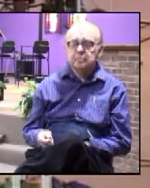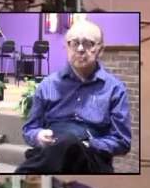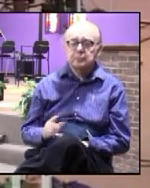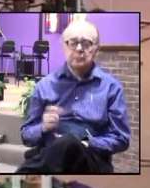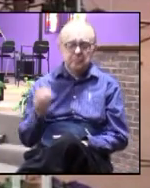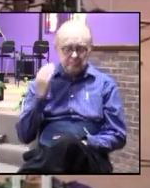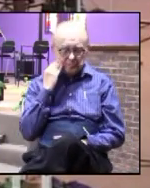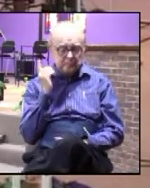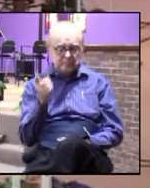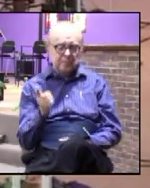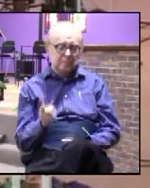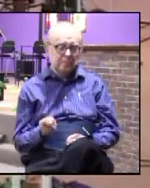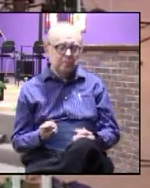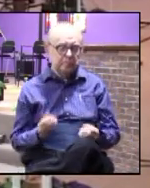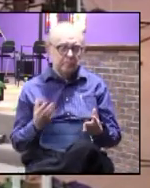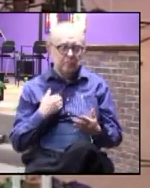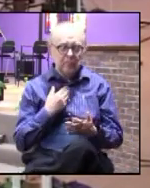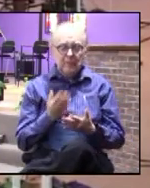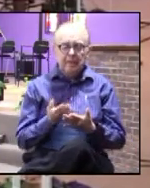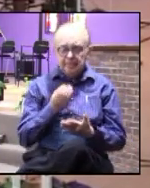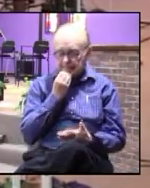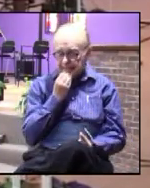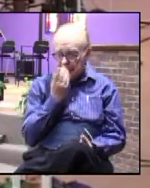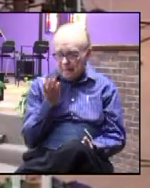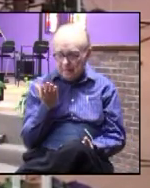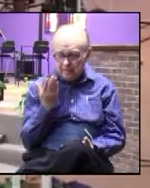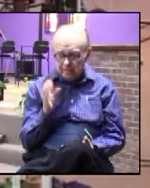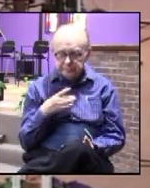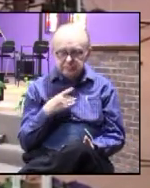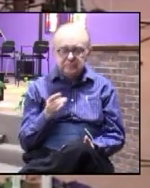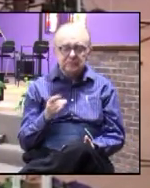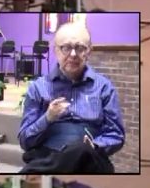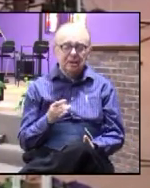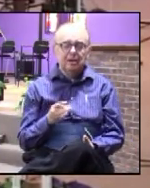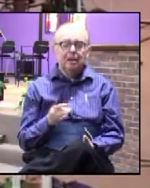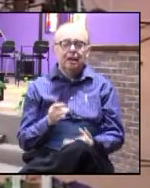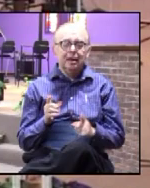And I know that everything that you've eaten, you really like, even the broccoli.